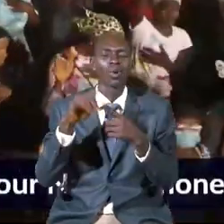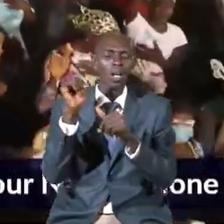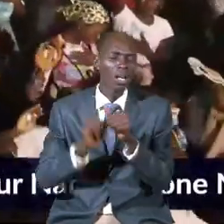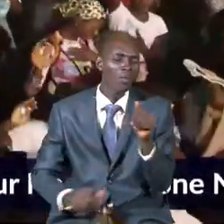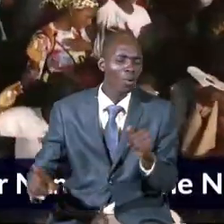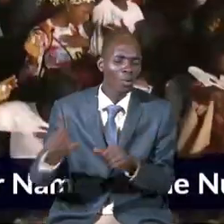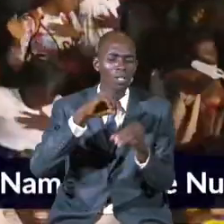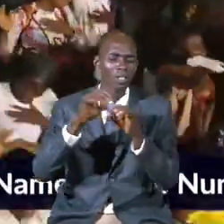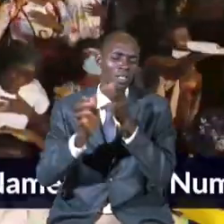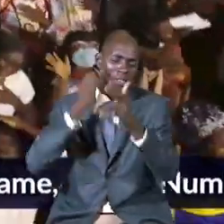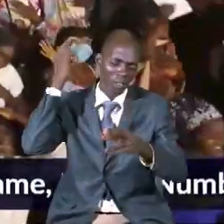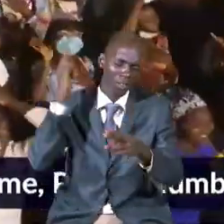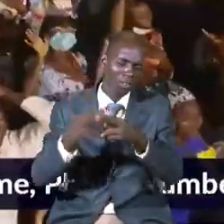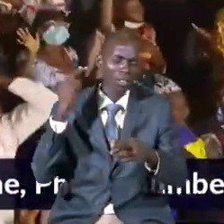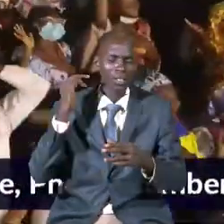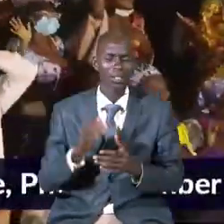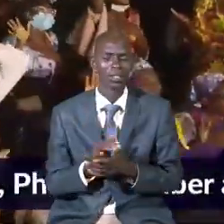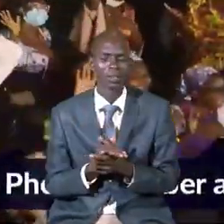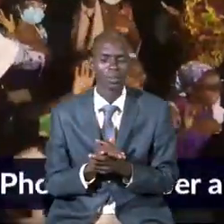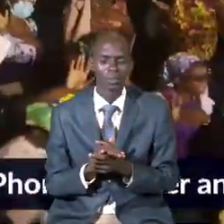jesus name